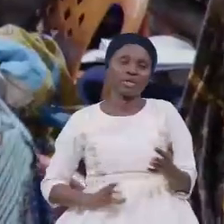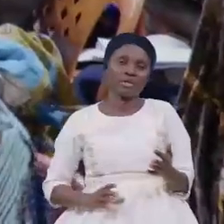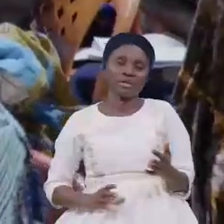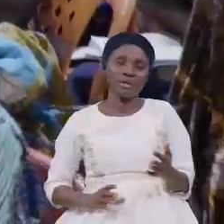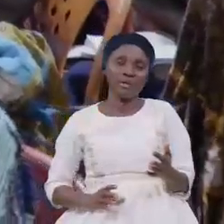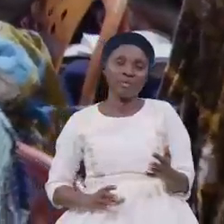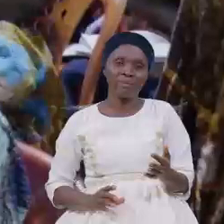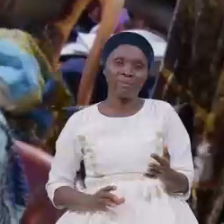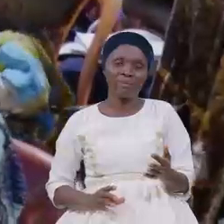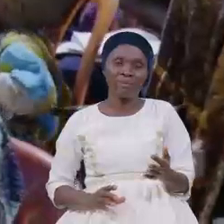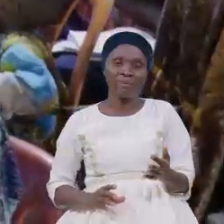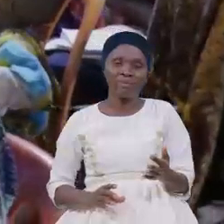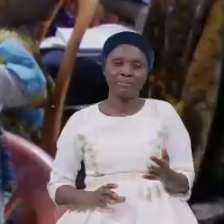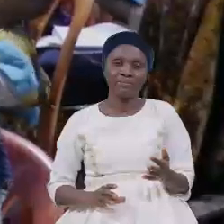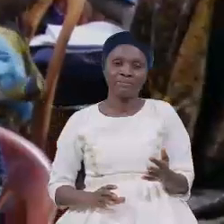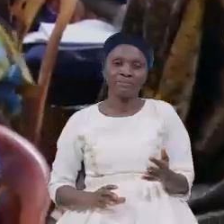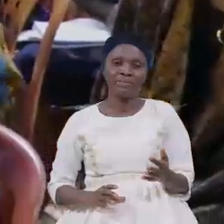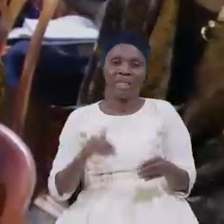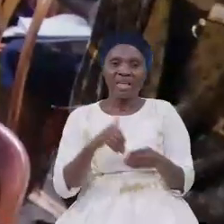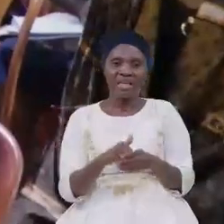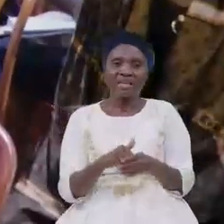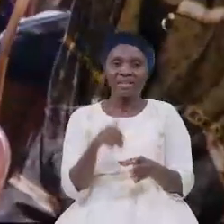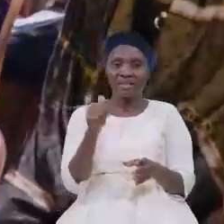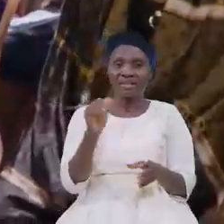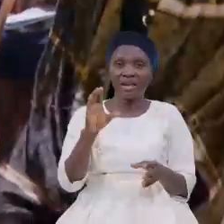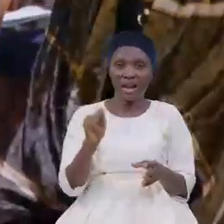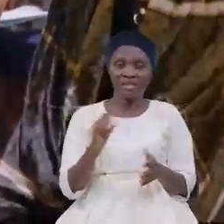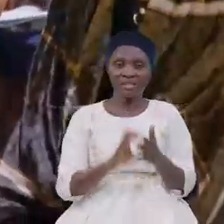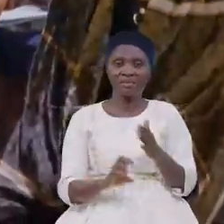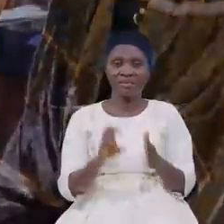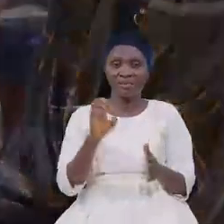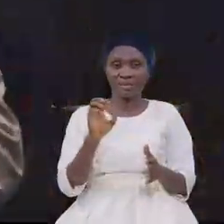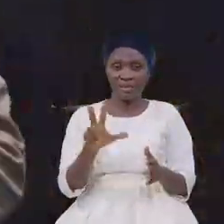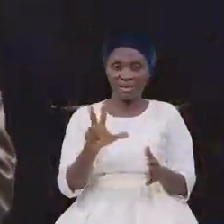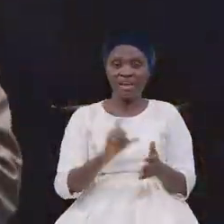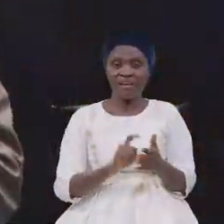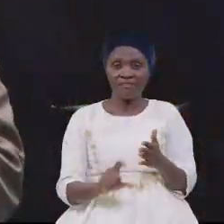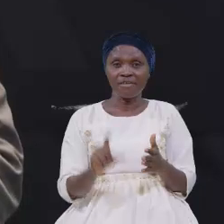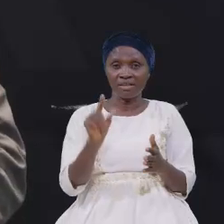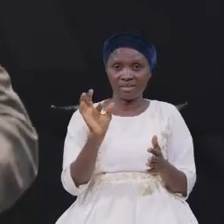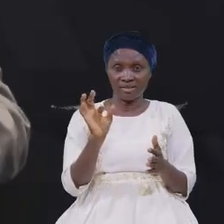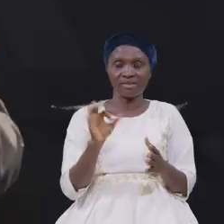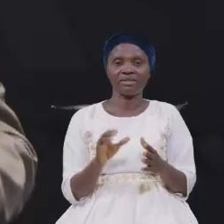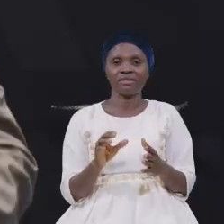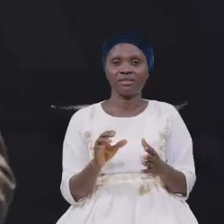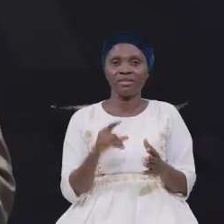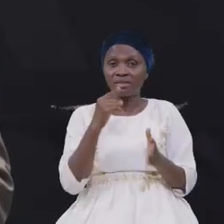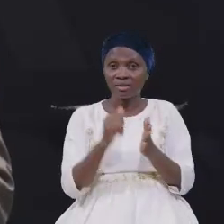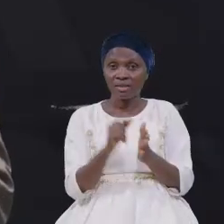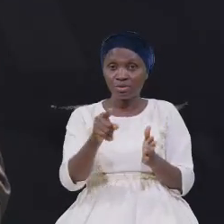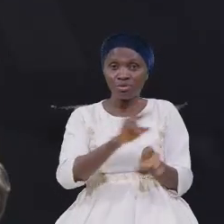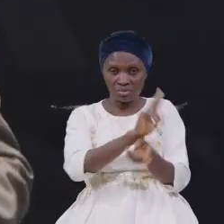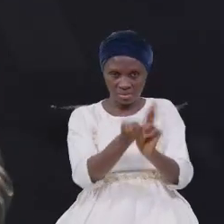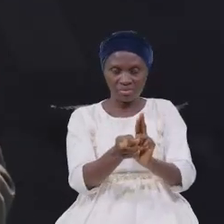from verse 19. Acts chapter 3, verse 19. Repent ye therefore and be